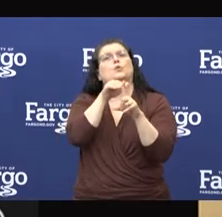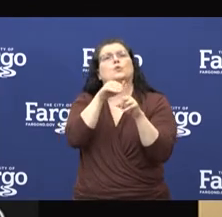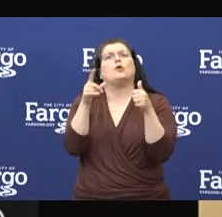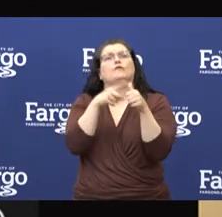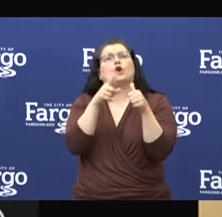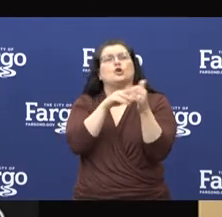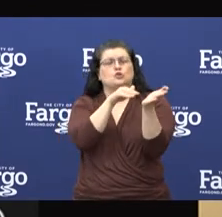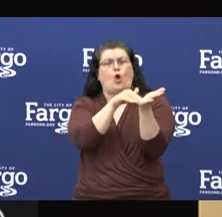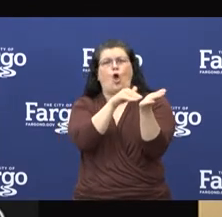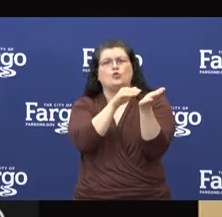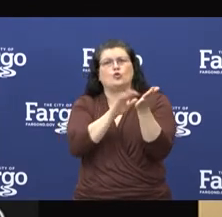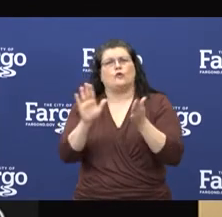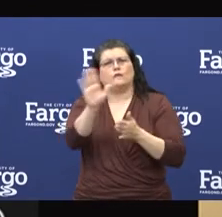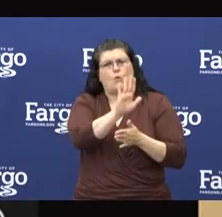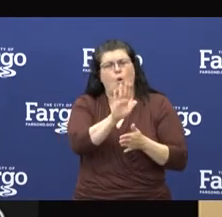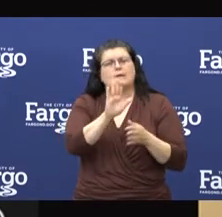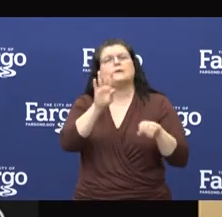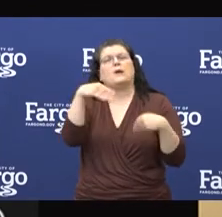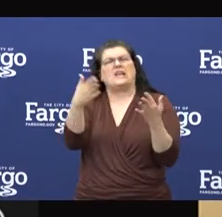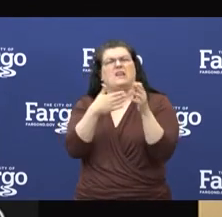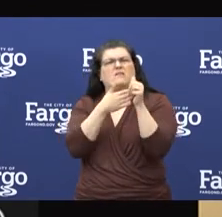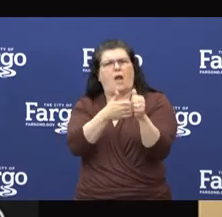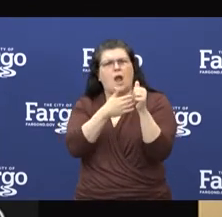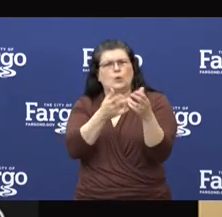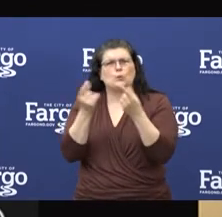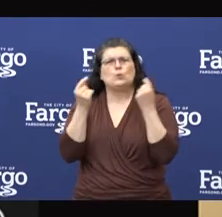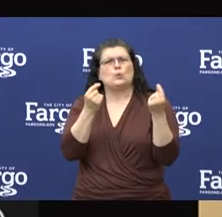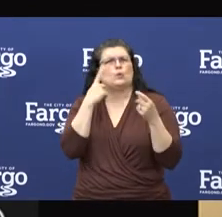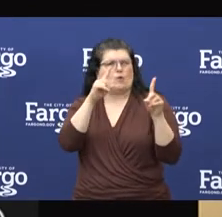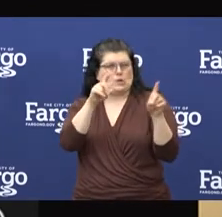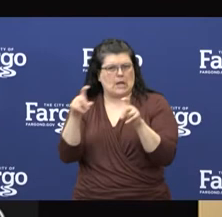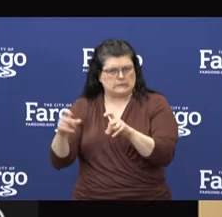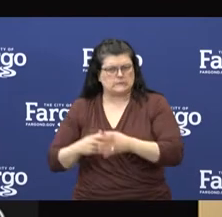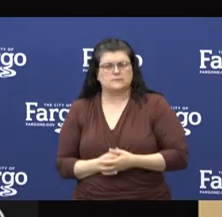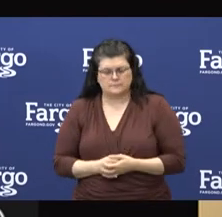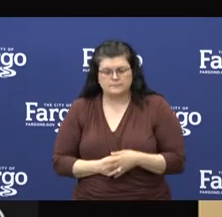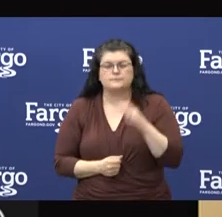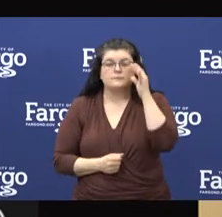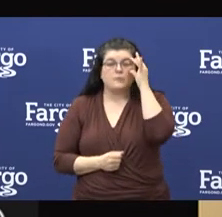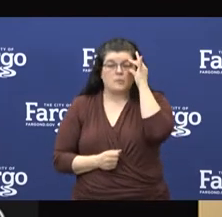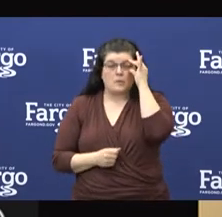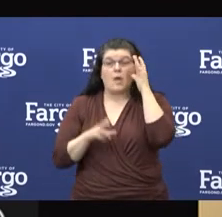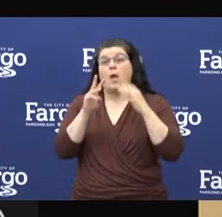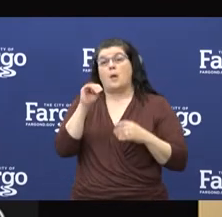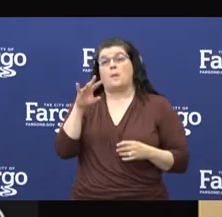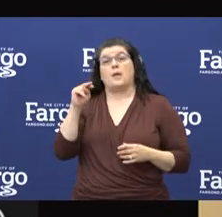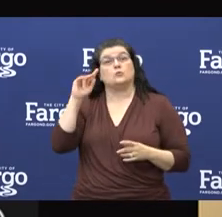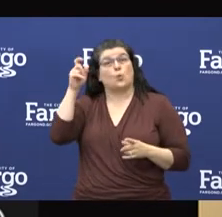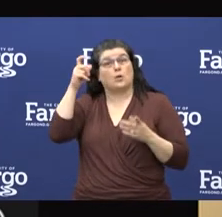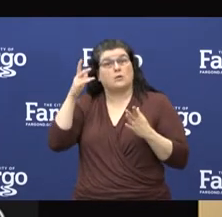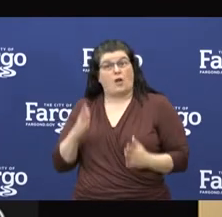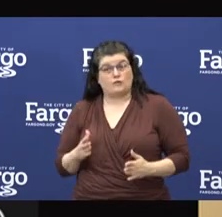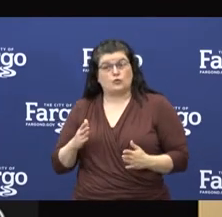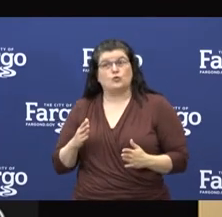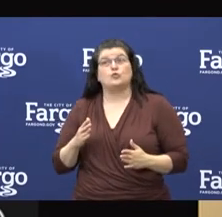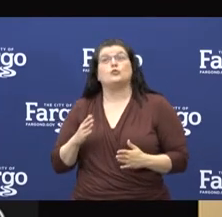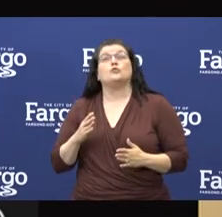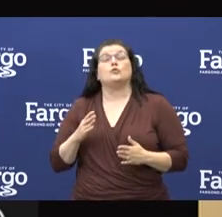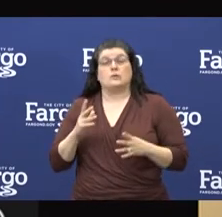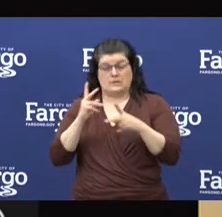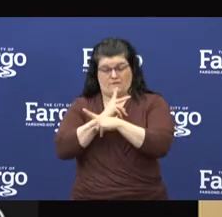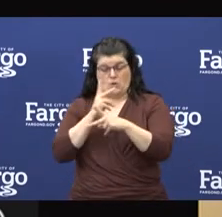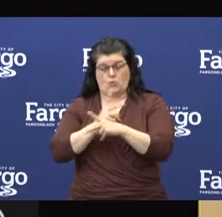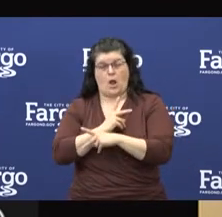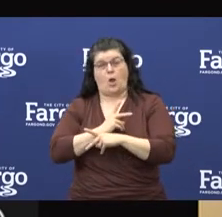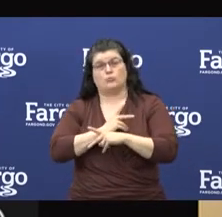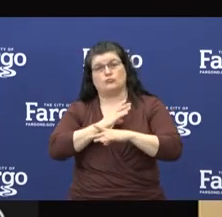and they will provide further guidance on the testing. The Minnesota governor is taking some cautious and strategic